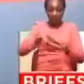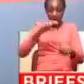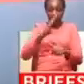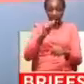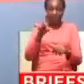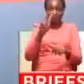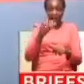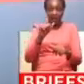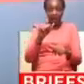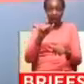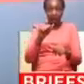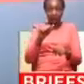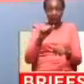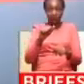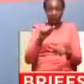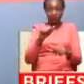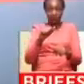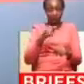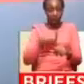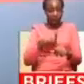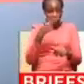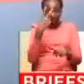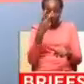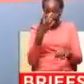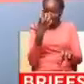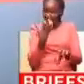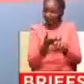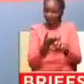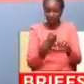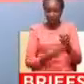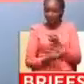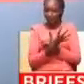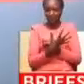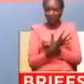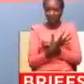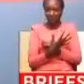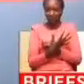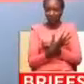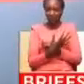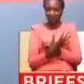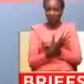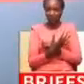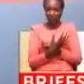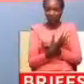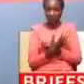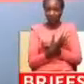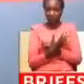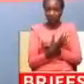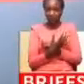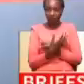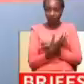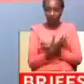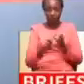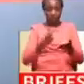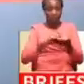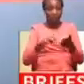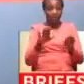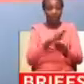is stuff that it's kind of difficult to describe. Just, I mean, everything